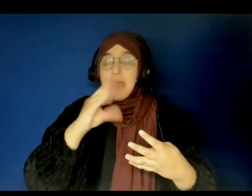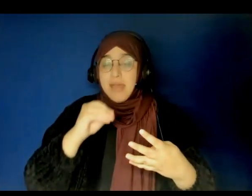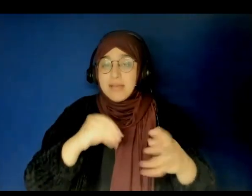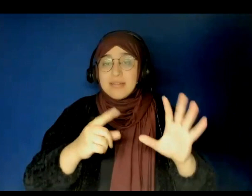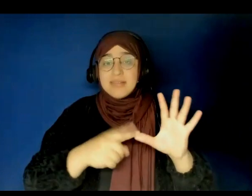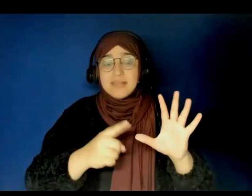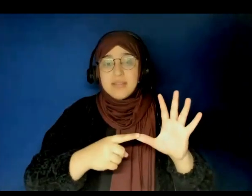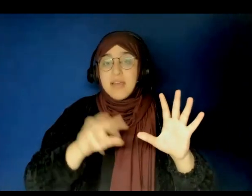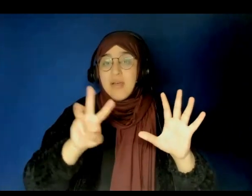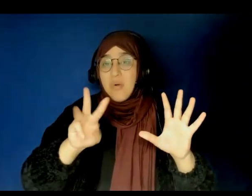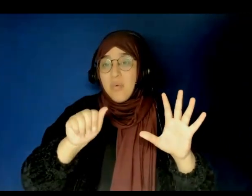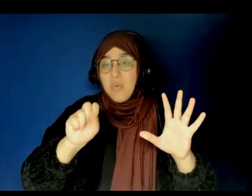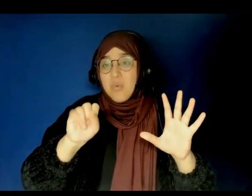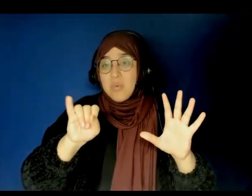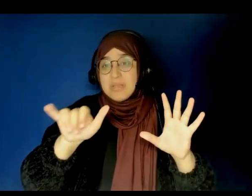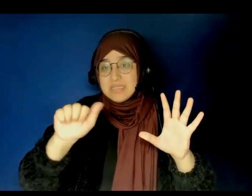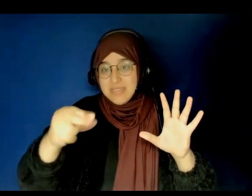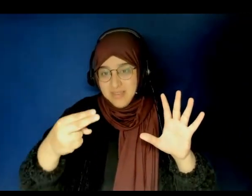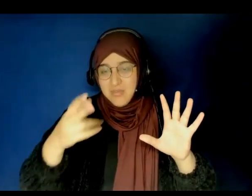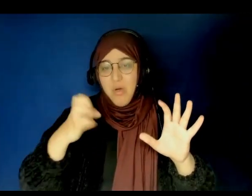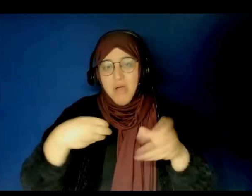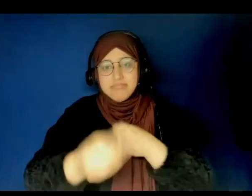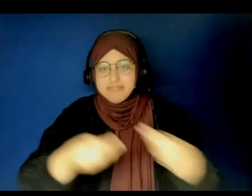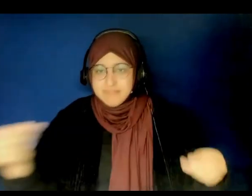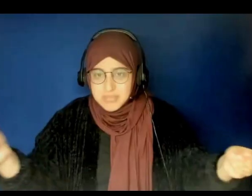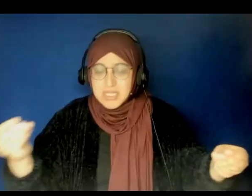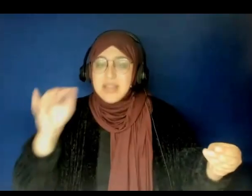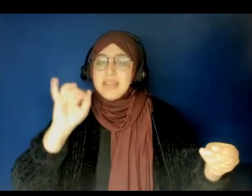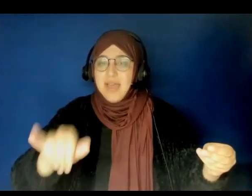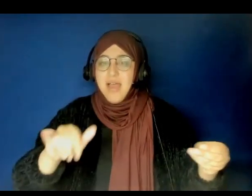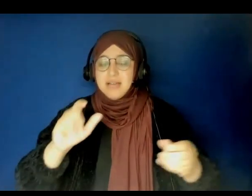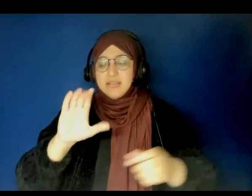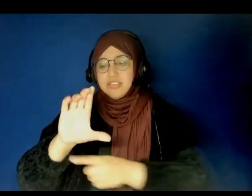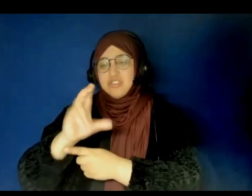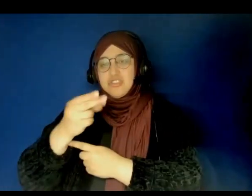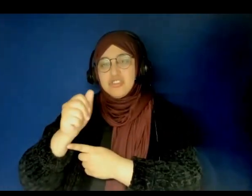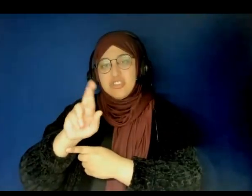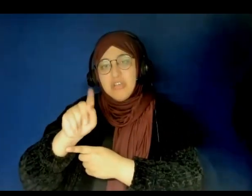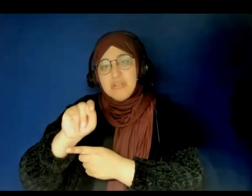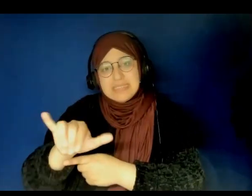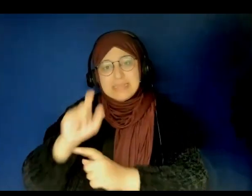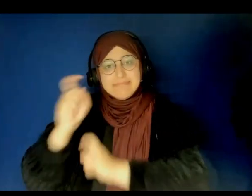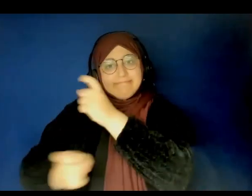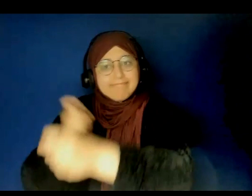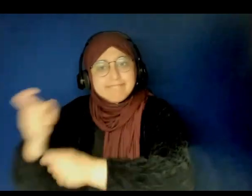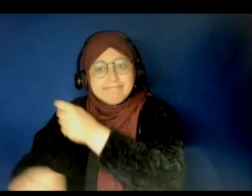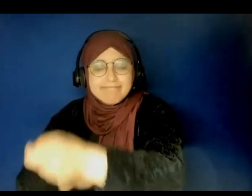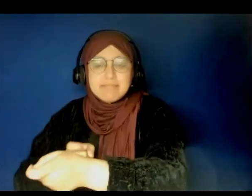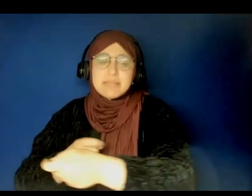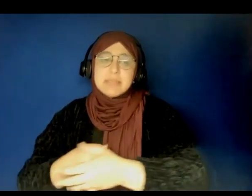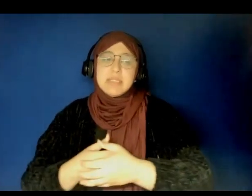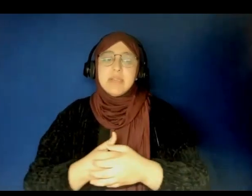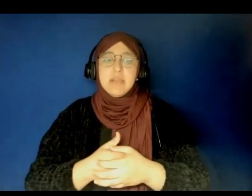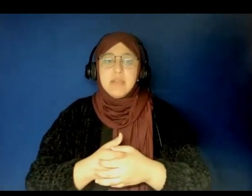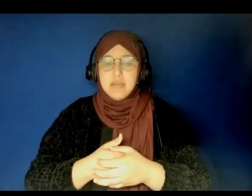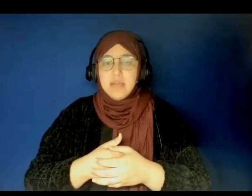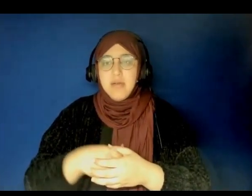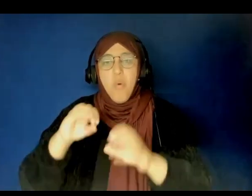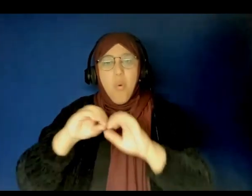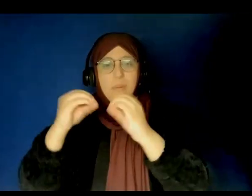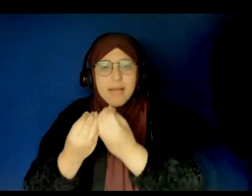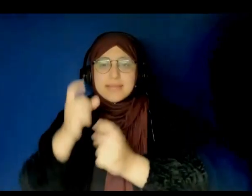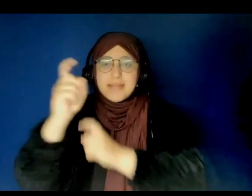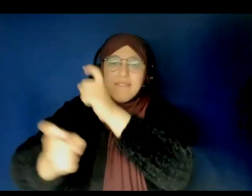the charitable gifts portion, which is allows us to give to charities and organizations